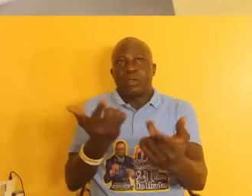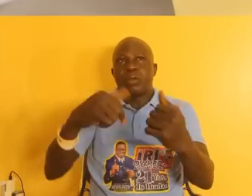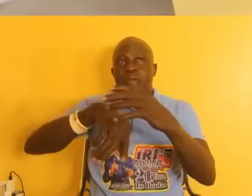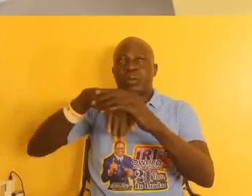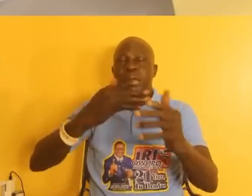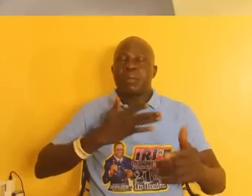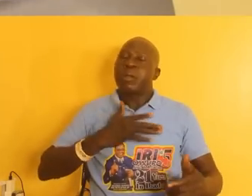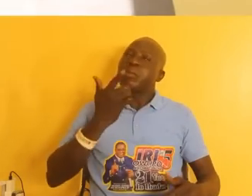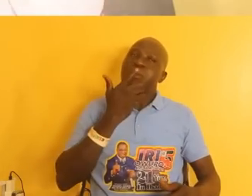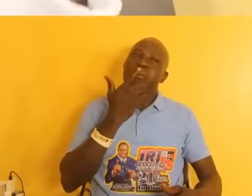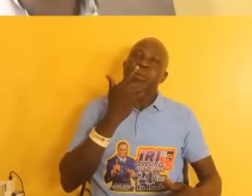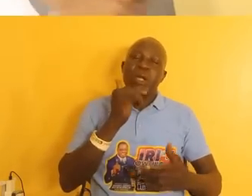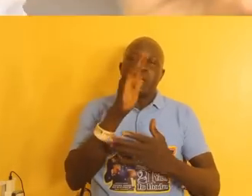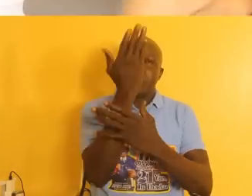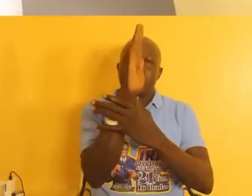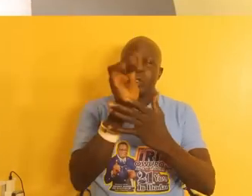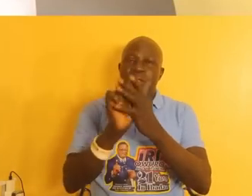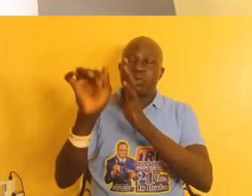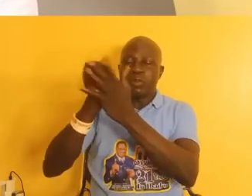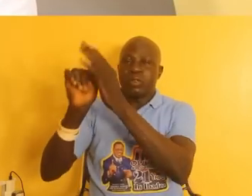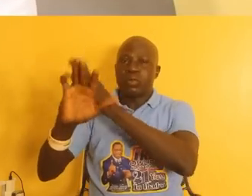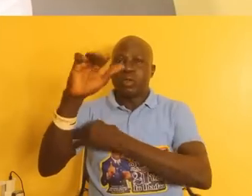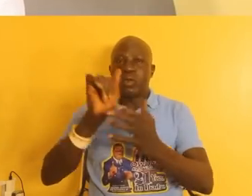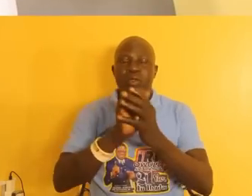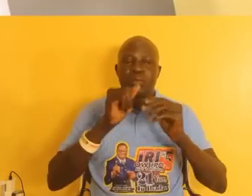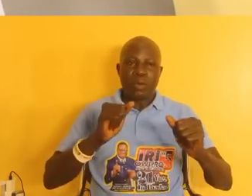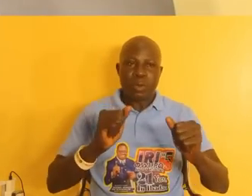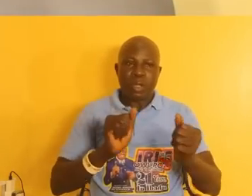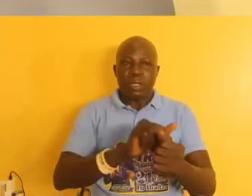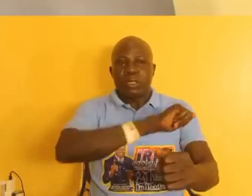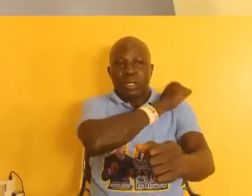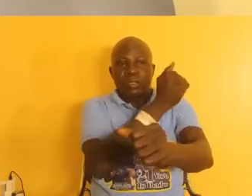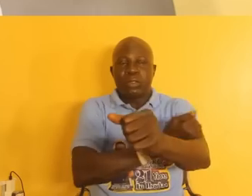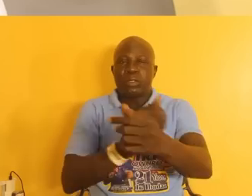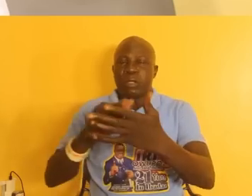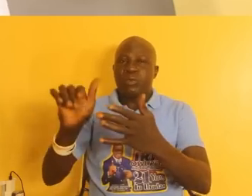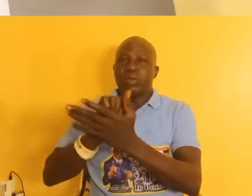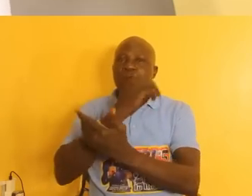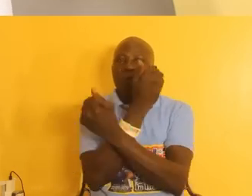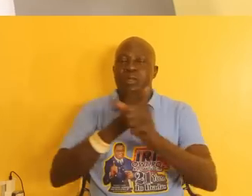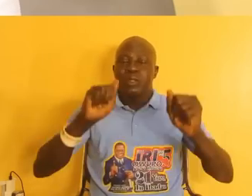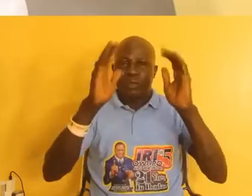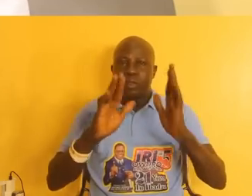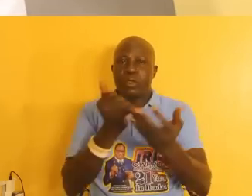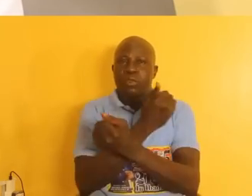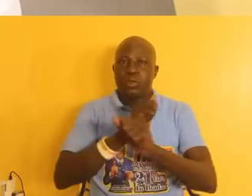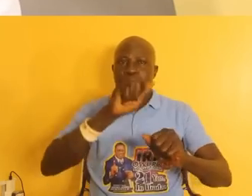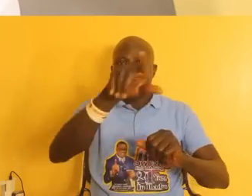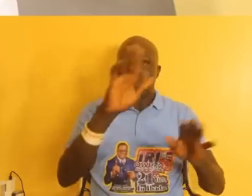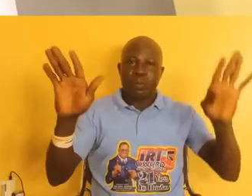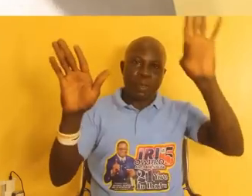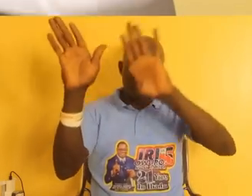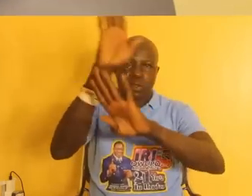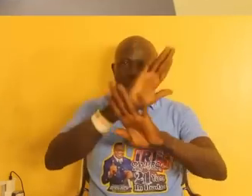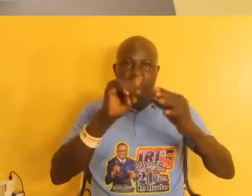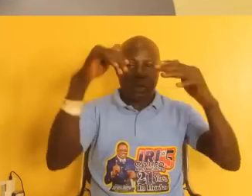Authority comes out from my mouth. Oh, Lord, the end of God and His power. I say, Balare. His authority of Savior will save you